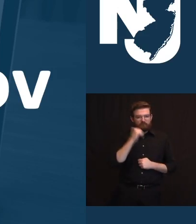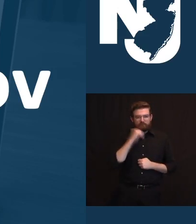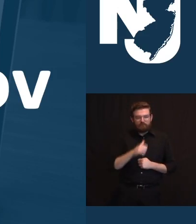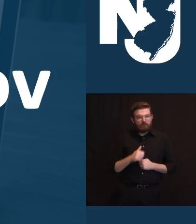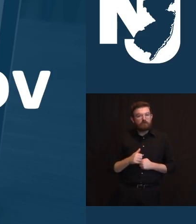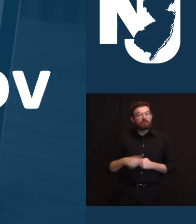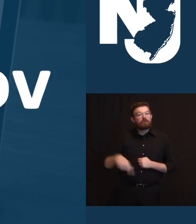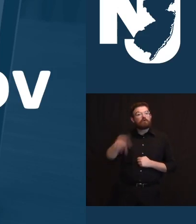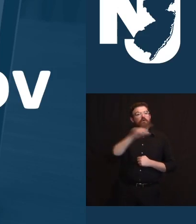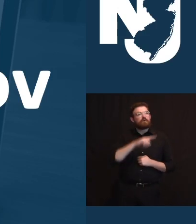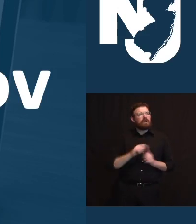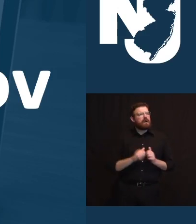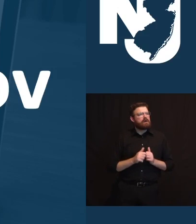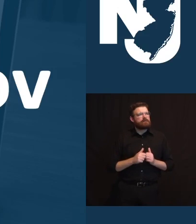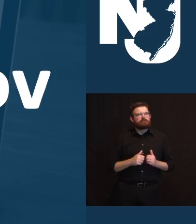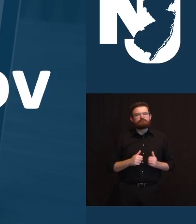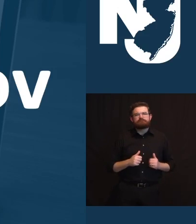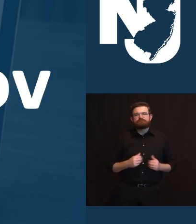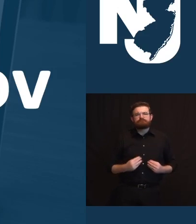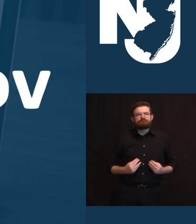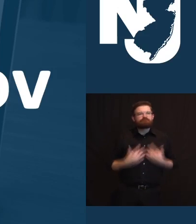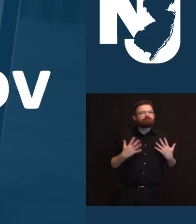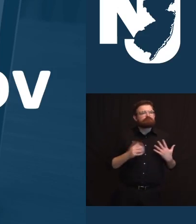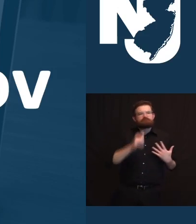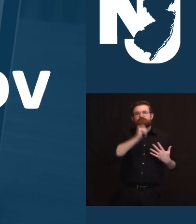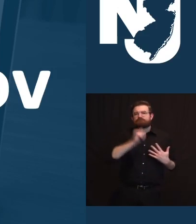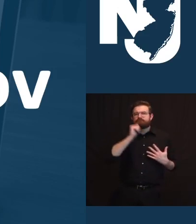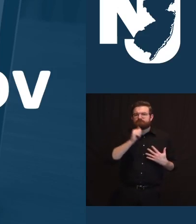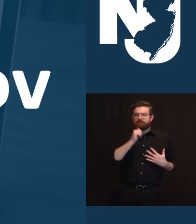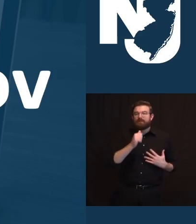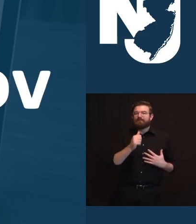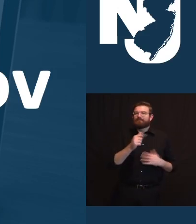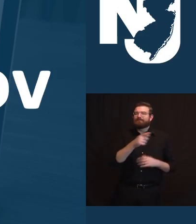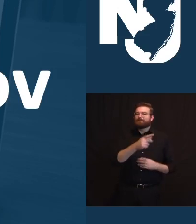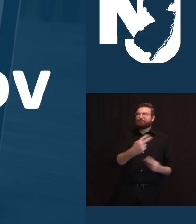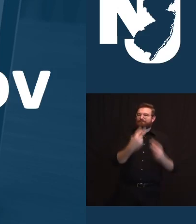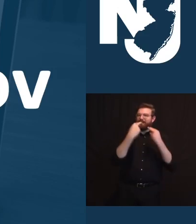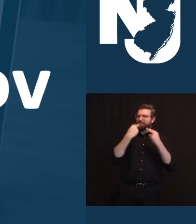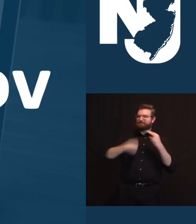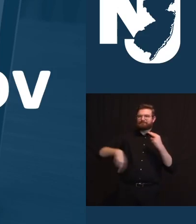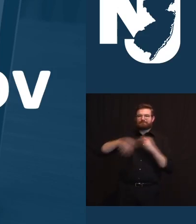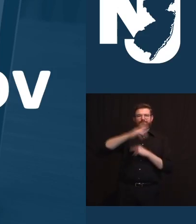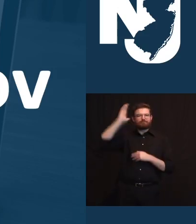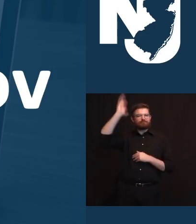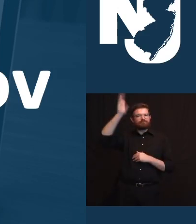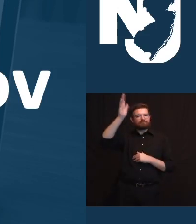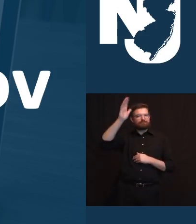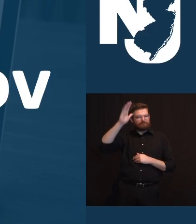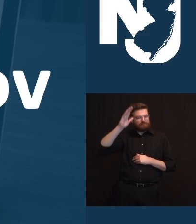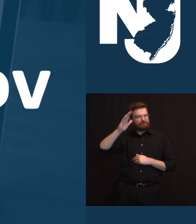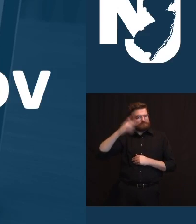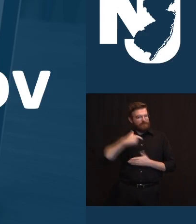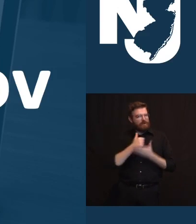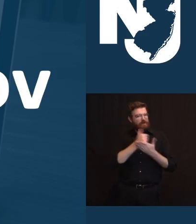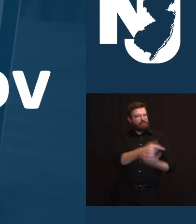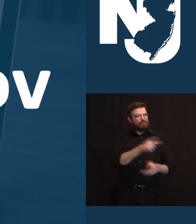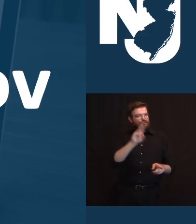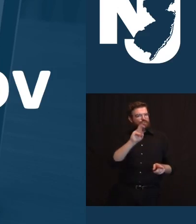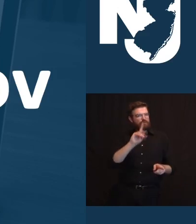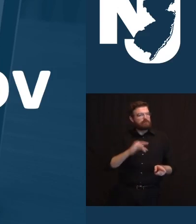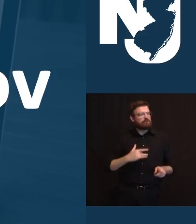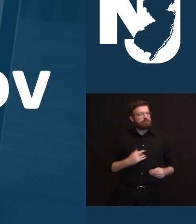pulled her and Jerry through. So to all the folks who we have lost, we will never forget you. But to the folks who made it, we can't wait